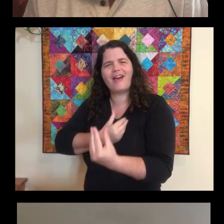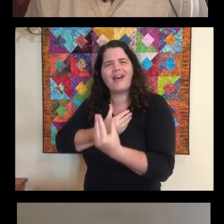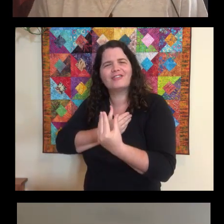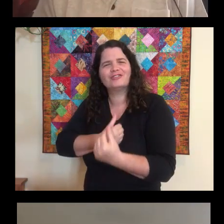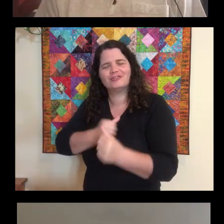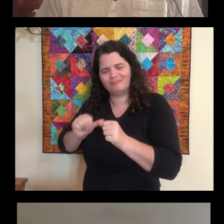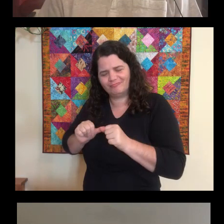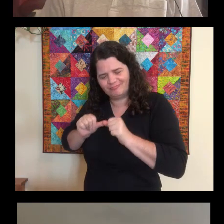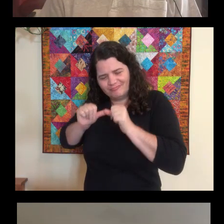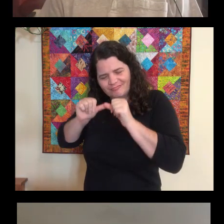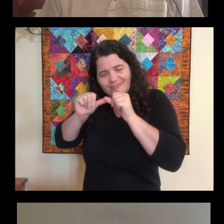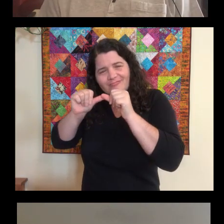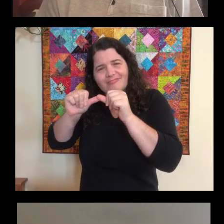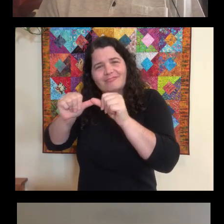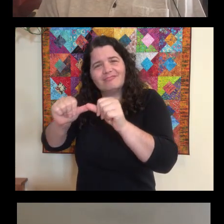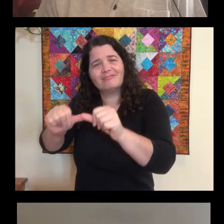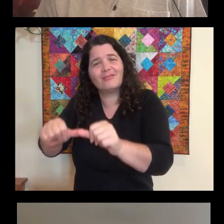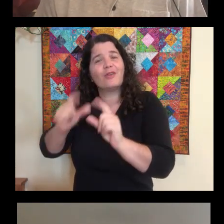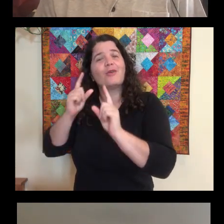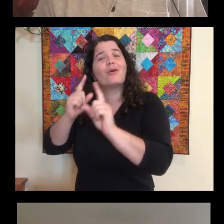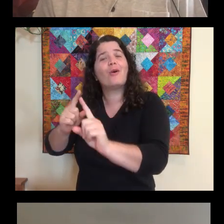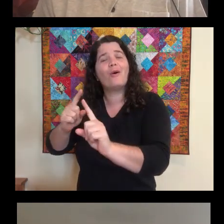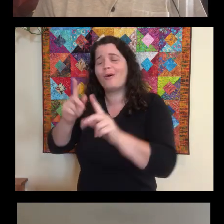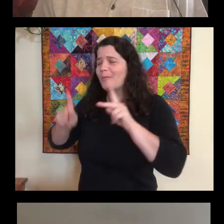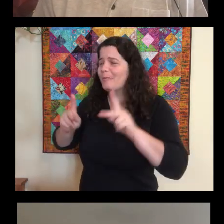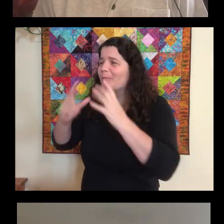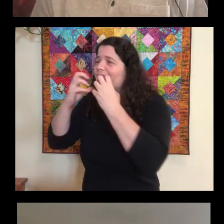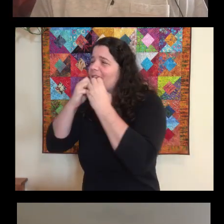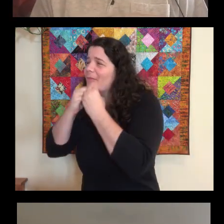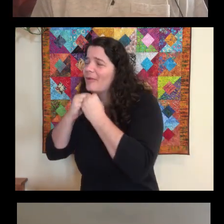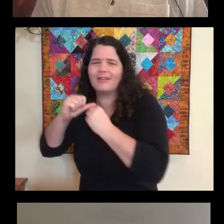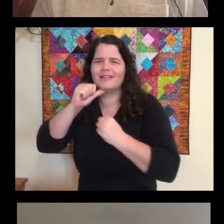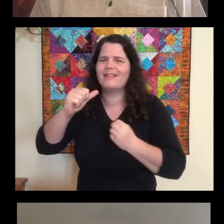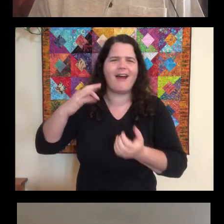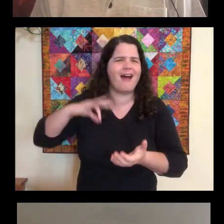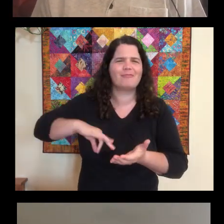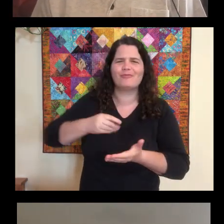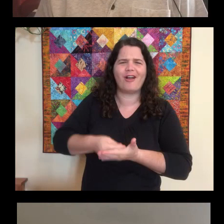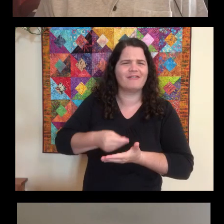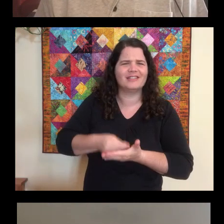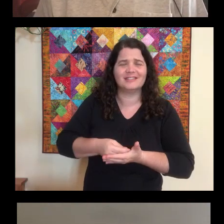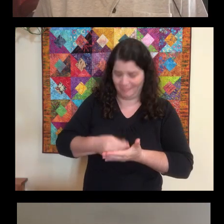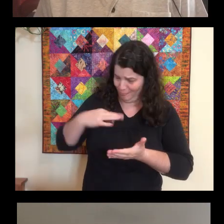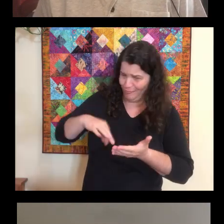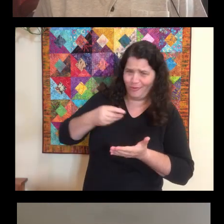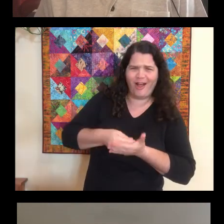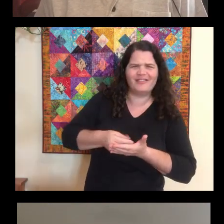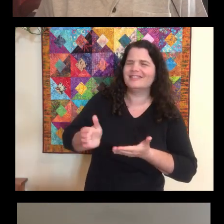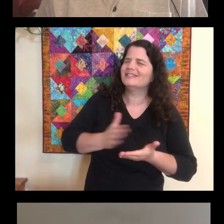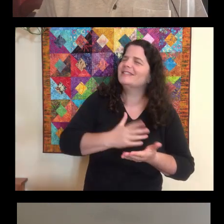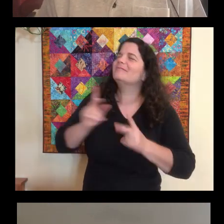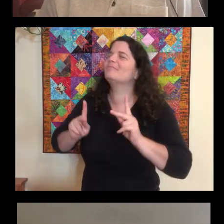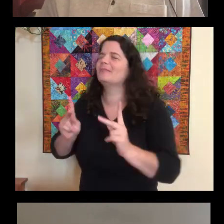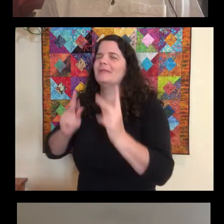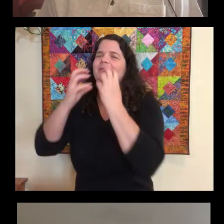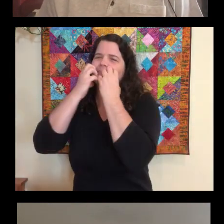year, and people, not profits, are what we hold dear. And yes, people, not profits, are